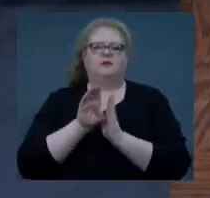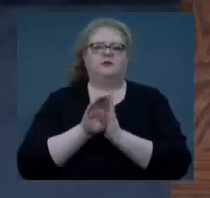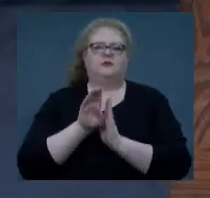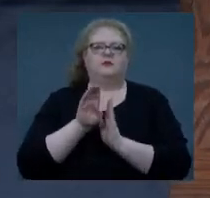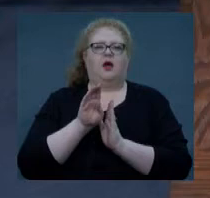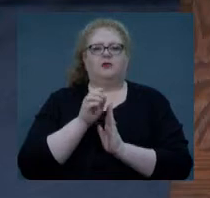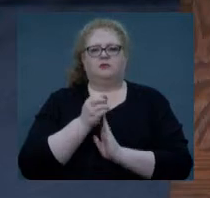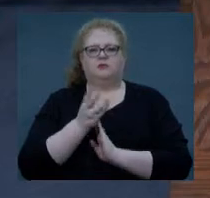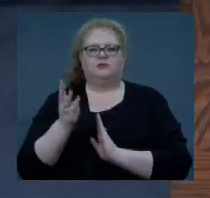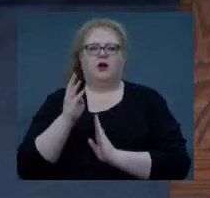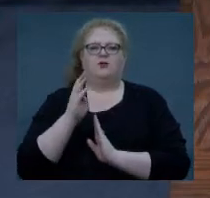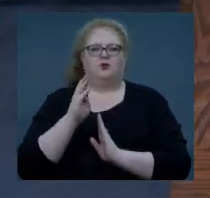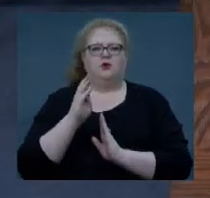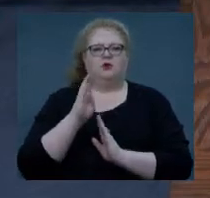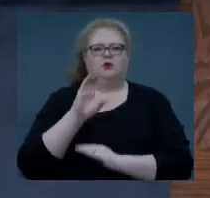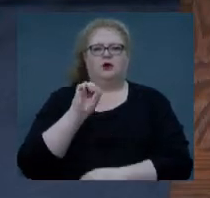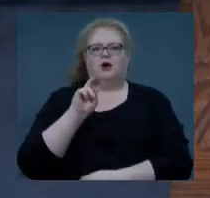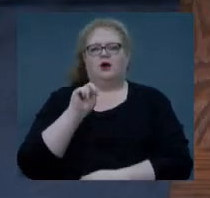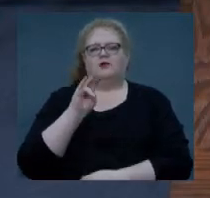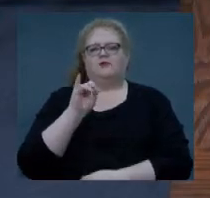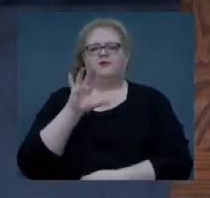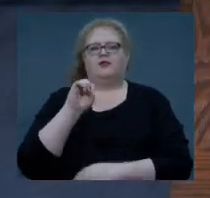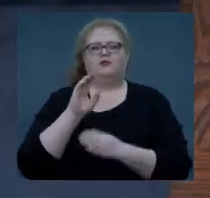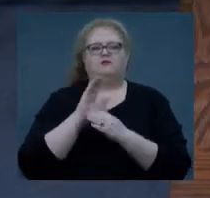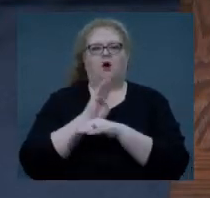of convenience stores across central Arkansas.